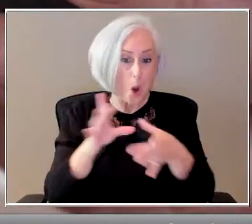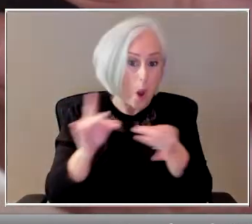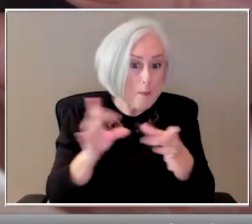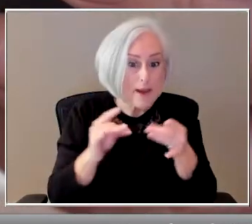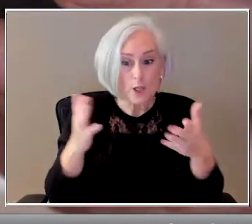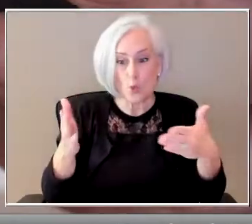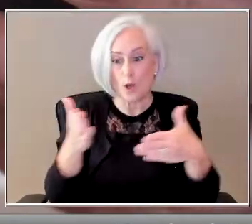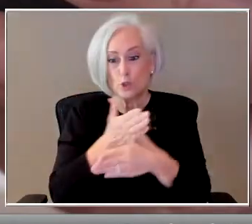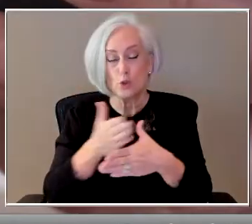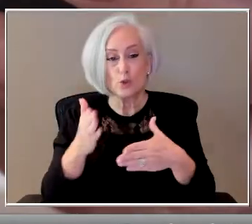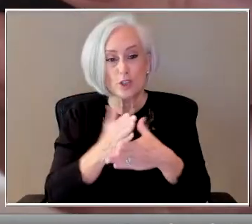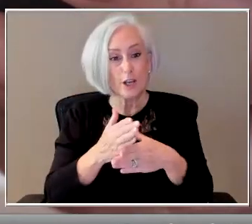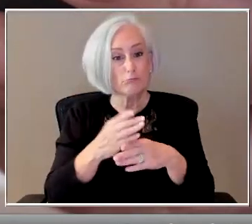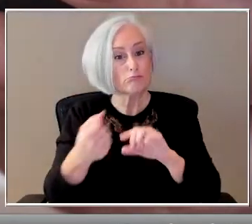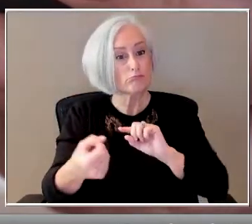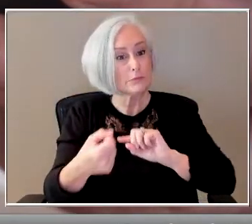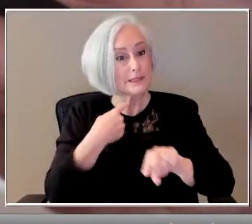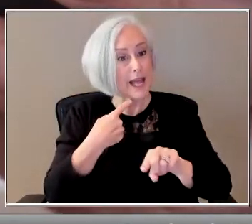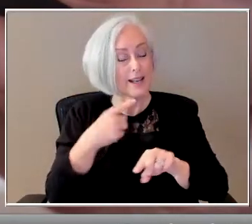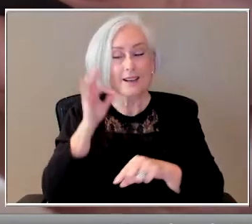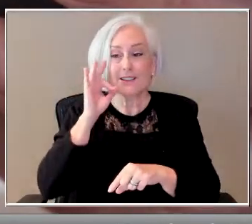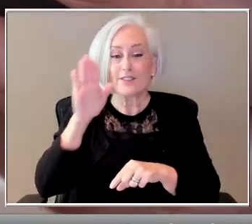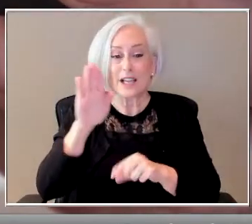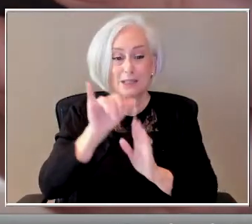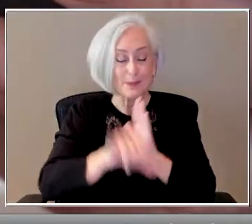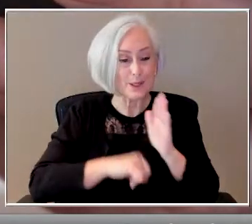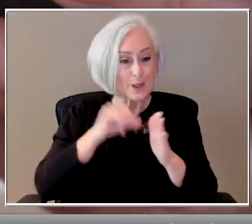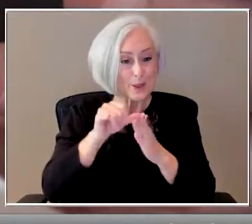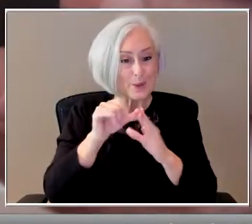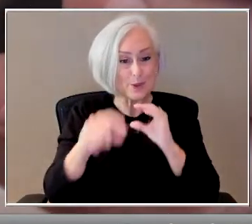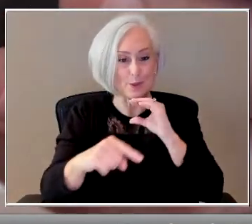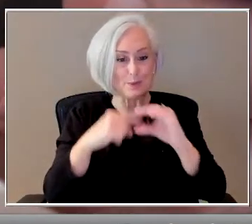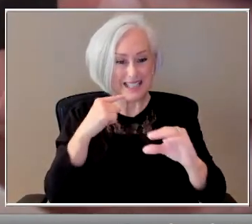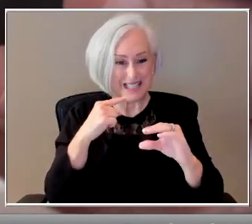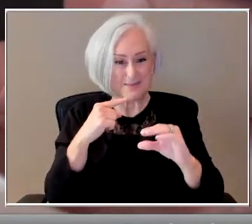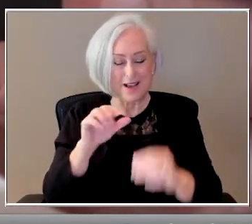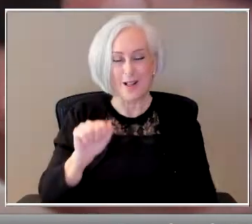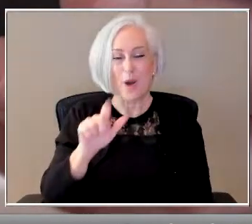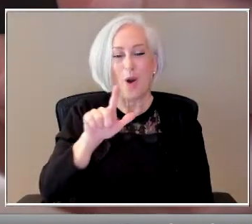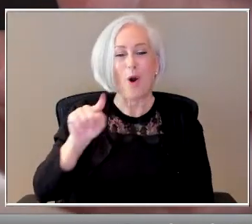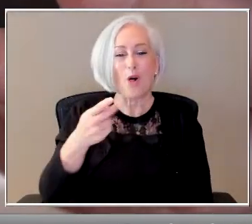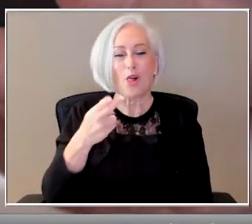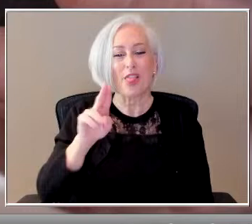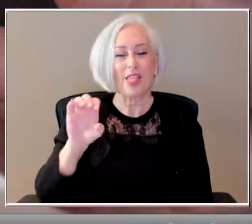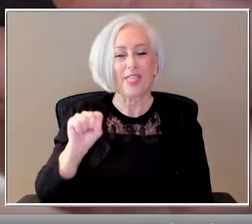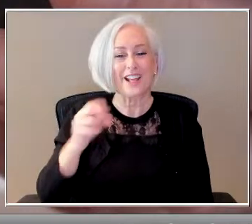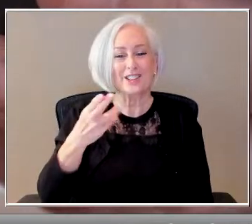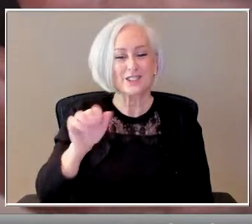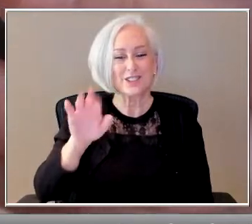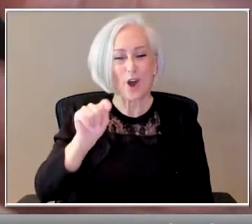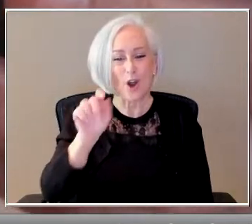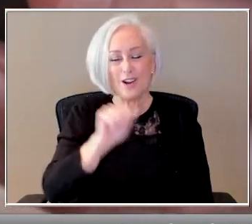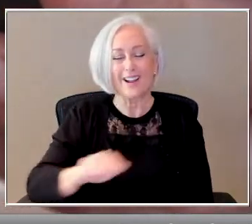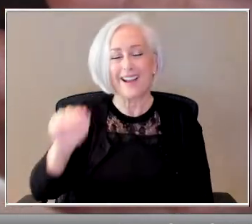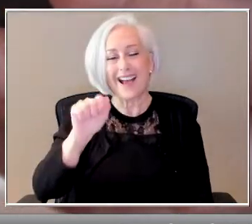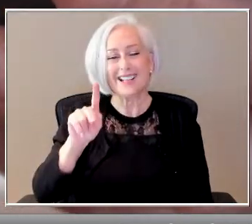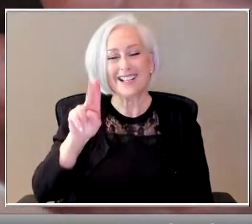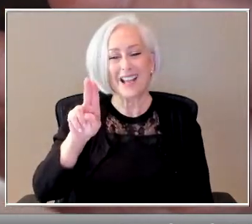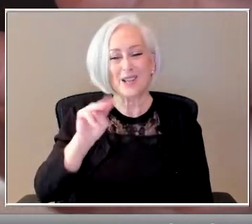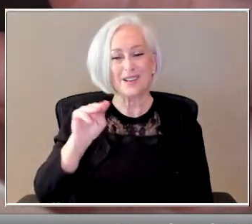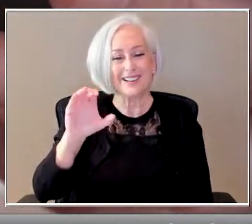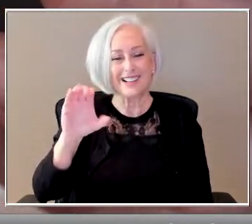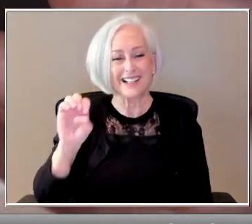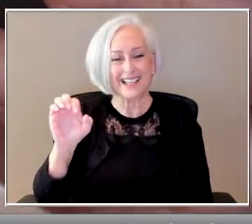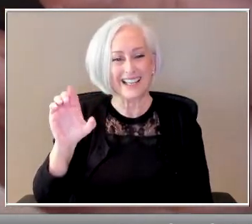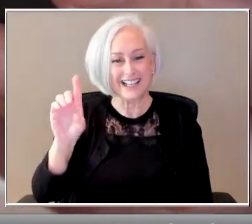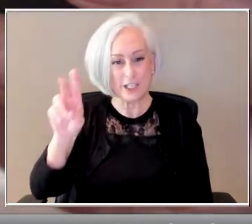send it to us on YouTube, Facebook, or the All Things Heart email. All the links on how you can connect with us in real time are right